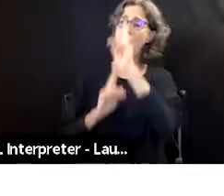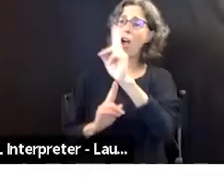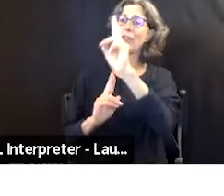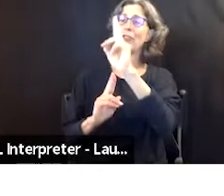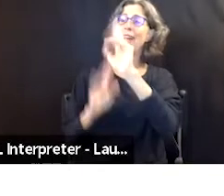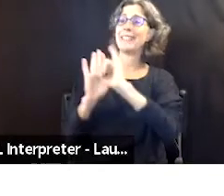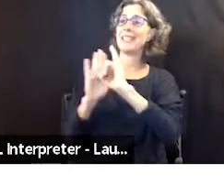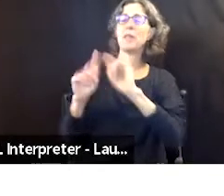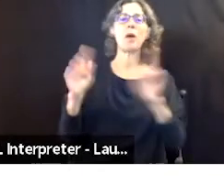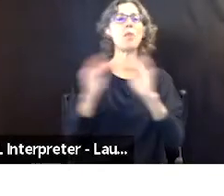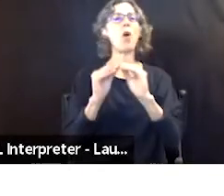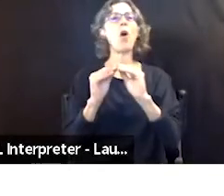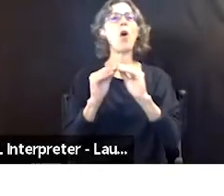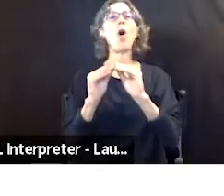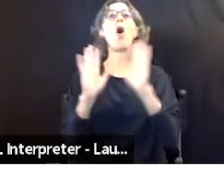Mm-hmm.